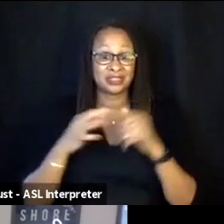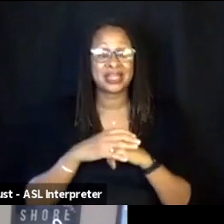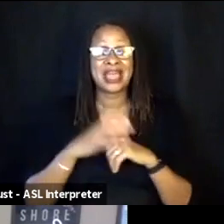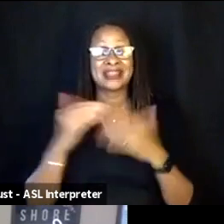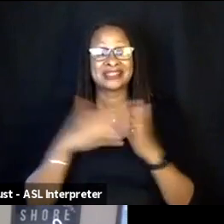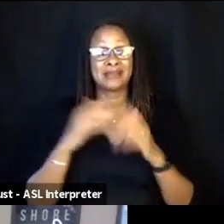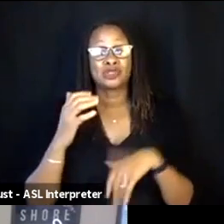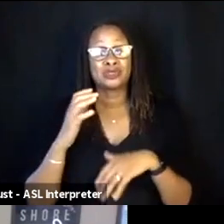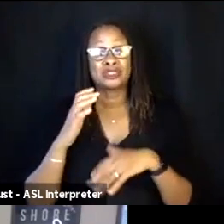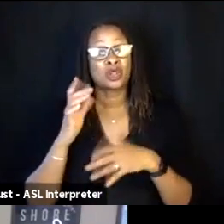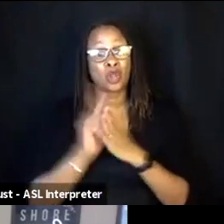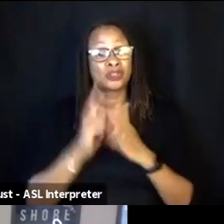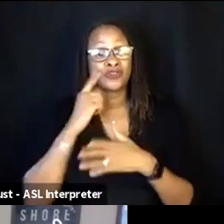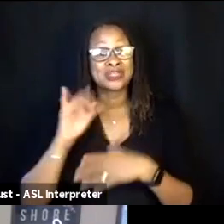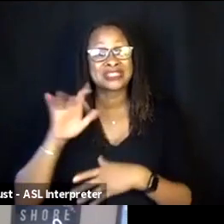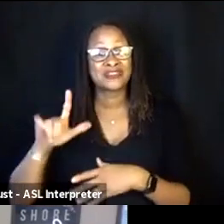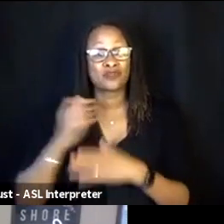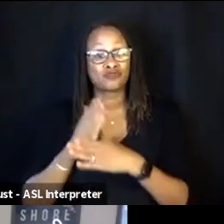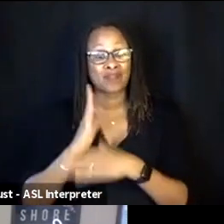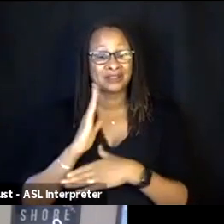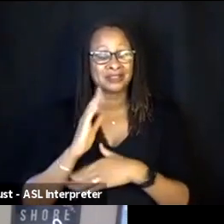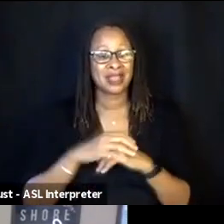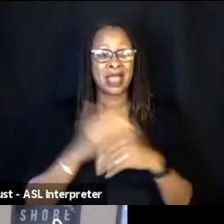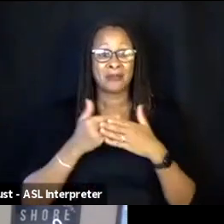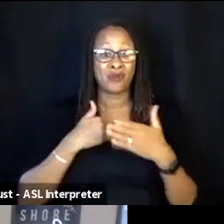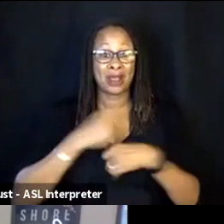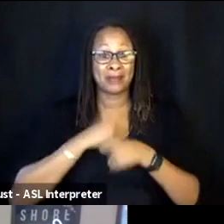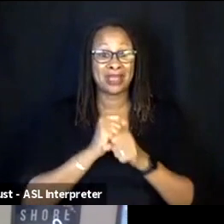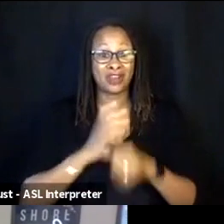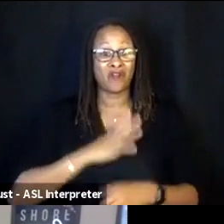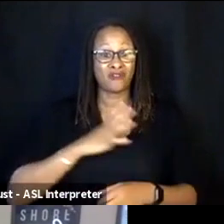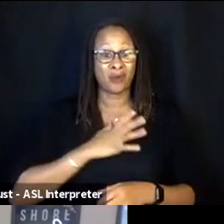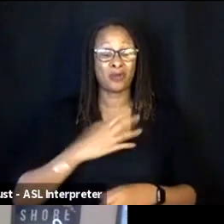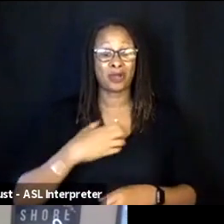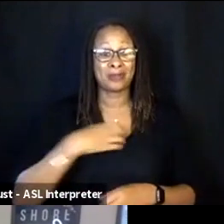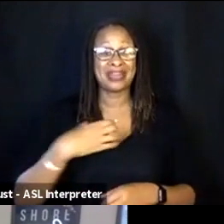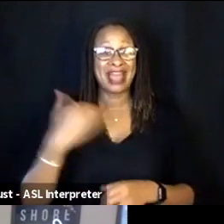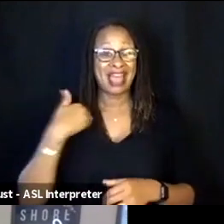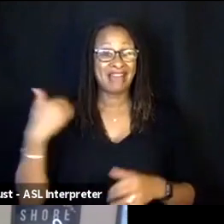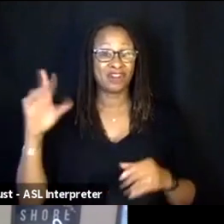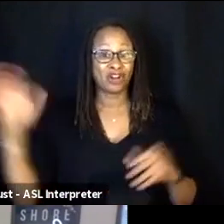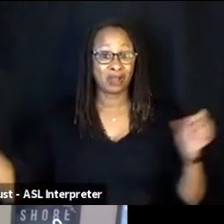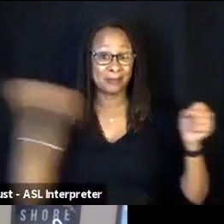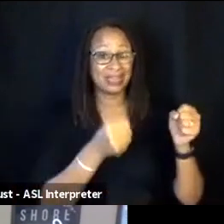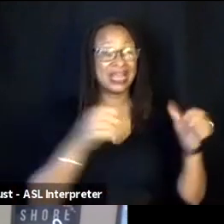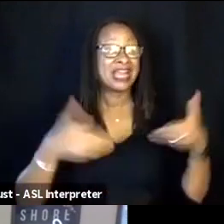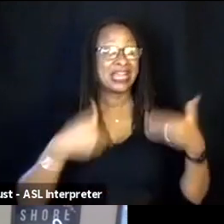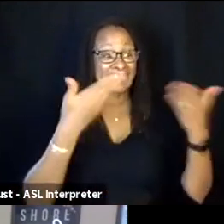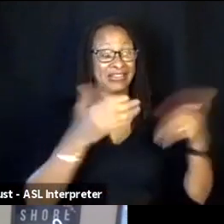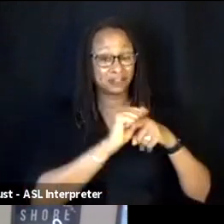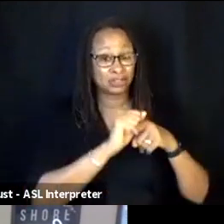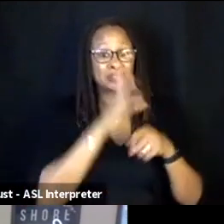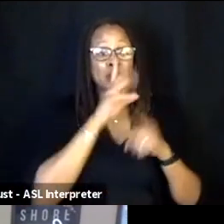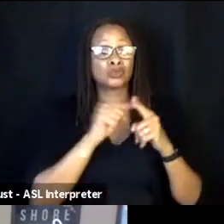the approaches I had before I made a formal complaint was to have her come in and to give a training and to talk to all